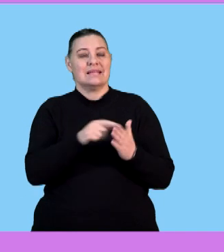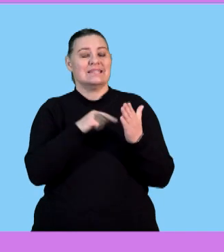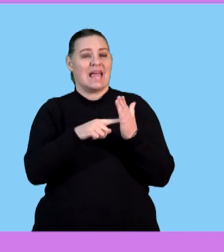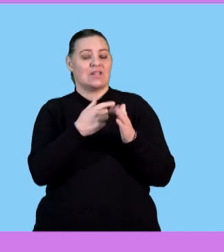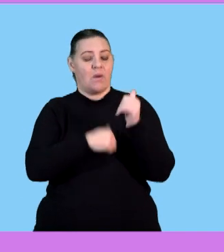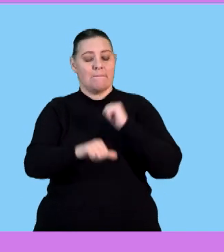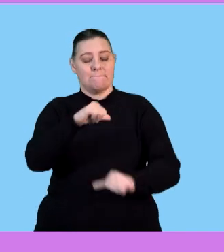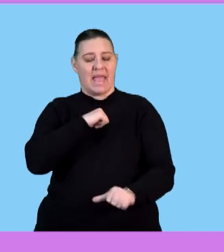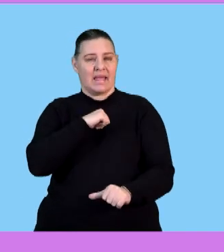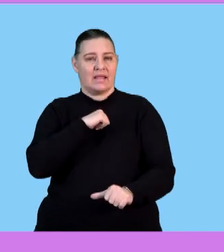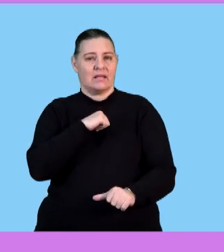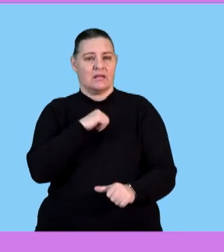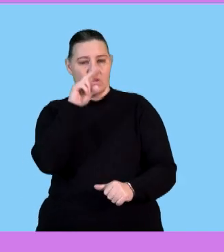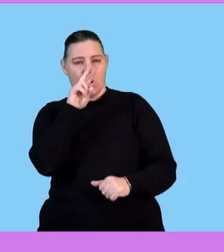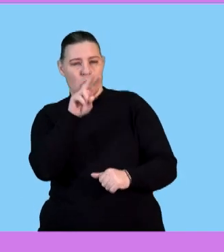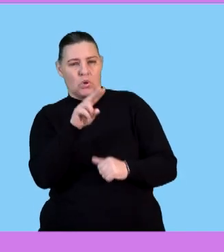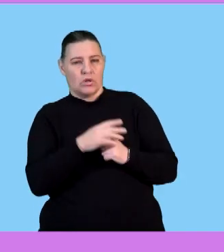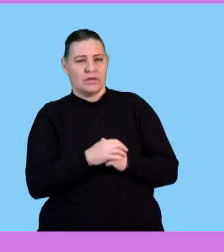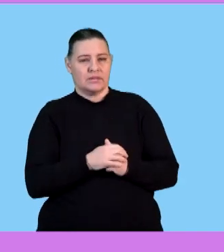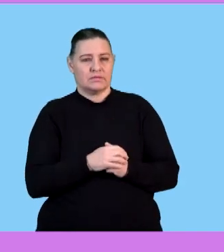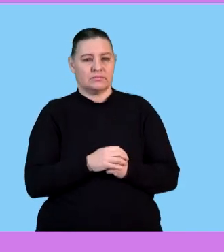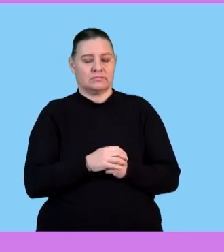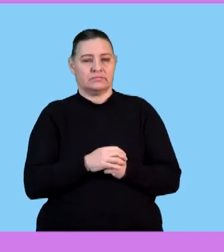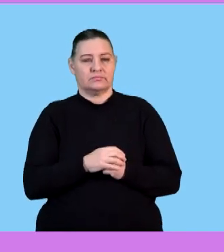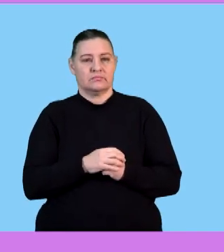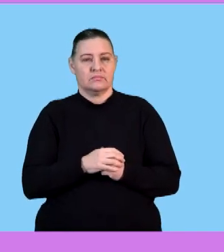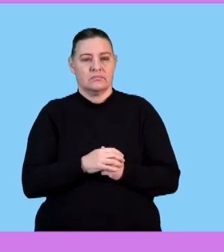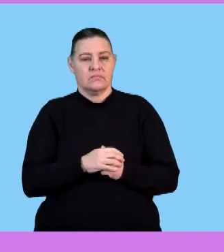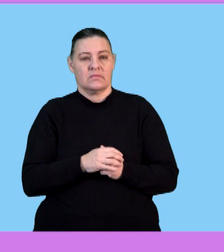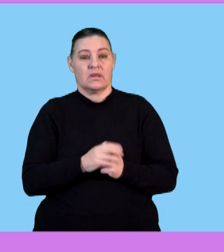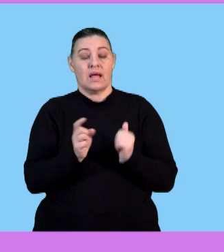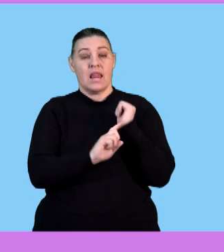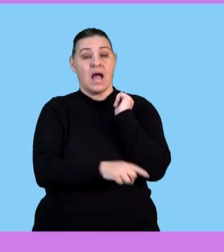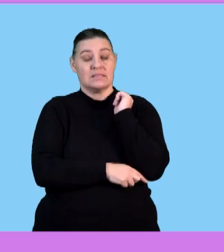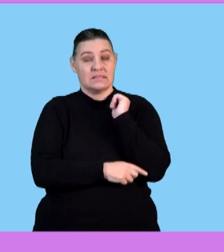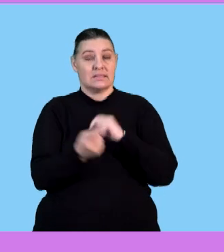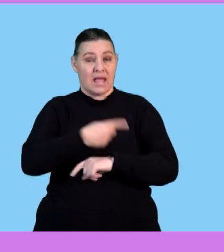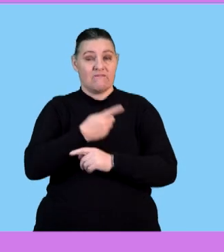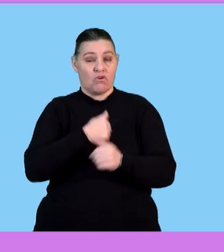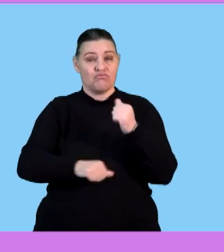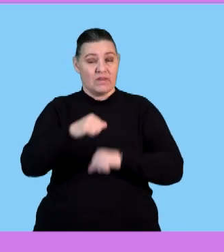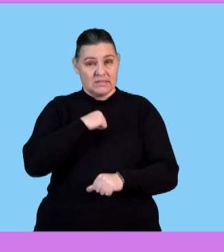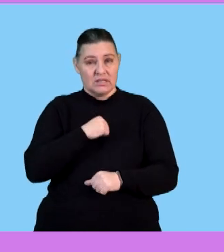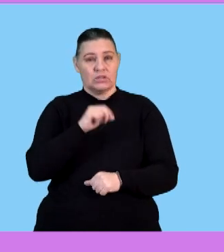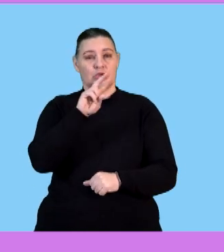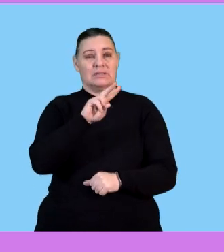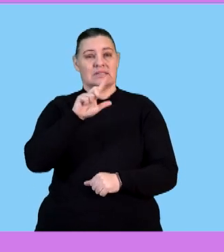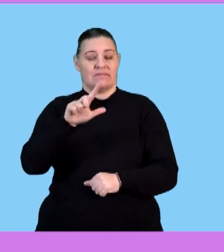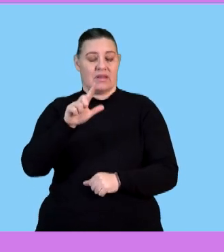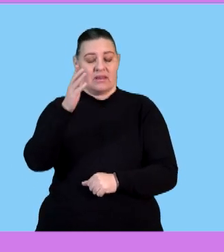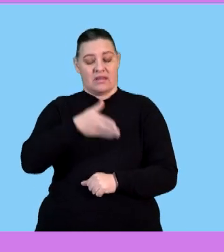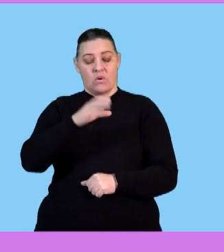the slip, I look at the top right here, and I find that the last day for refund is the 27th of the